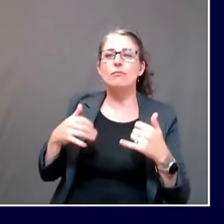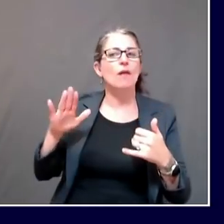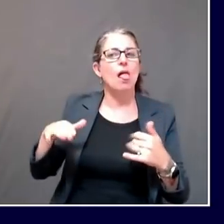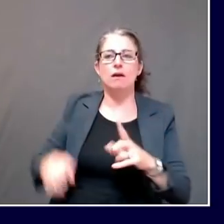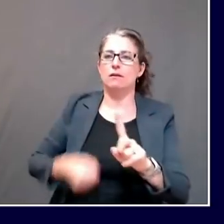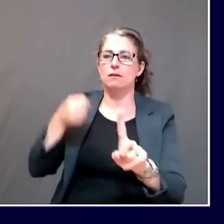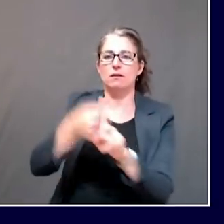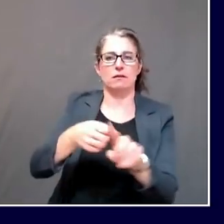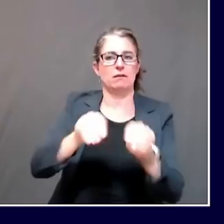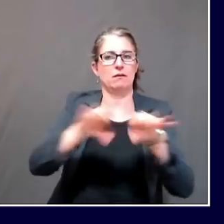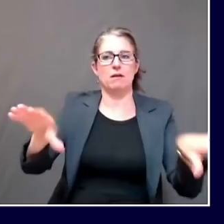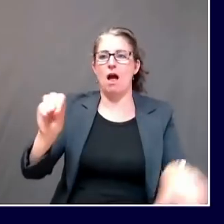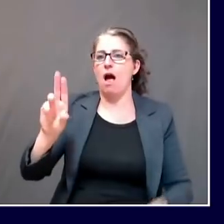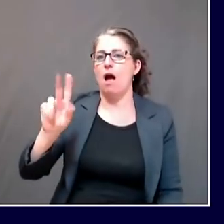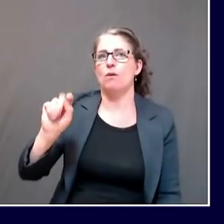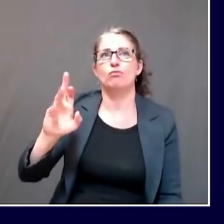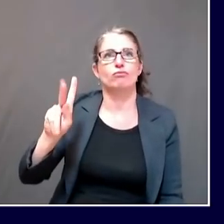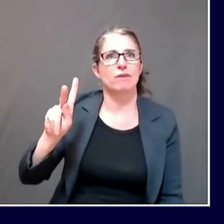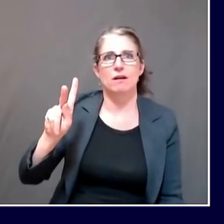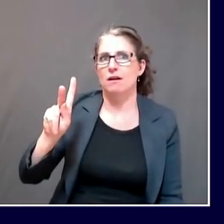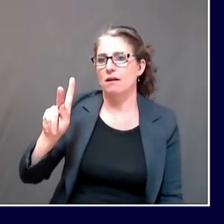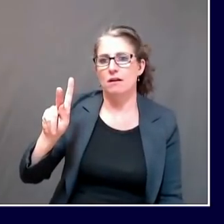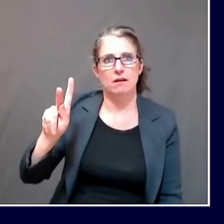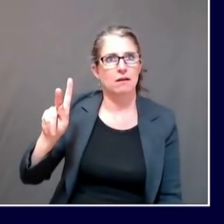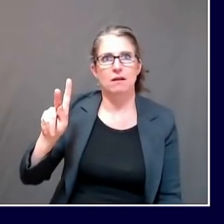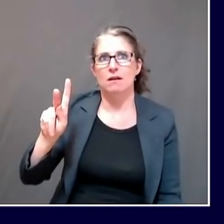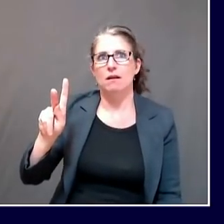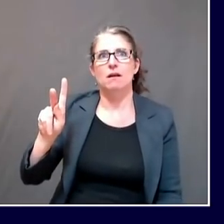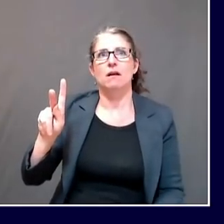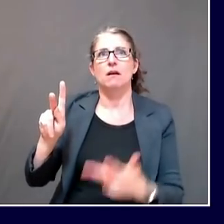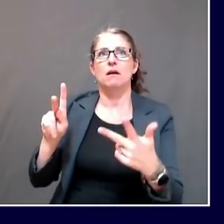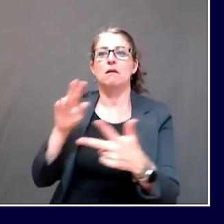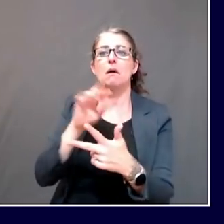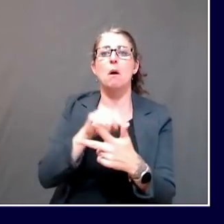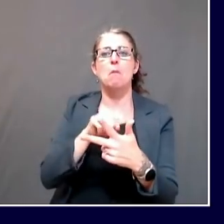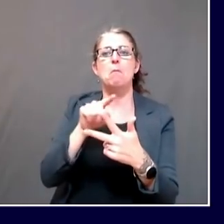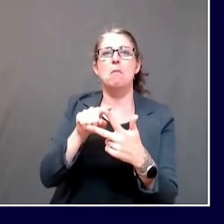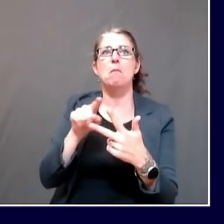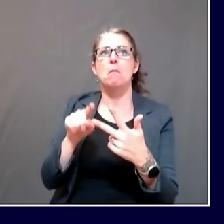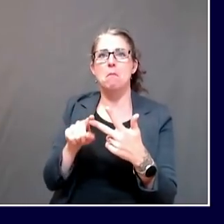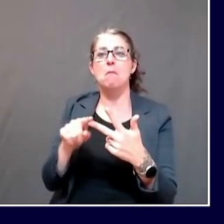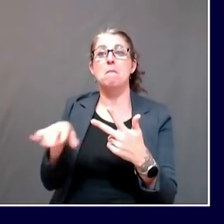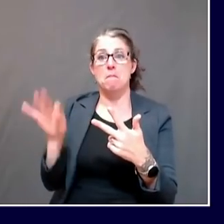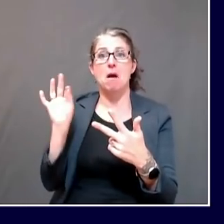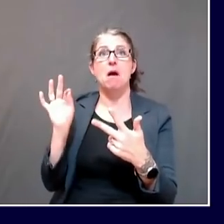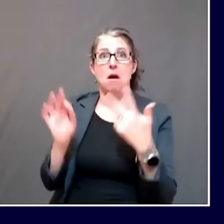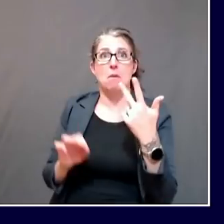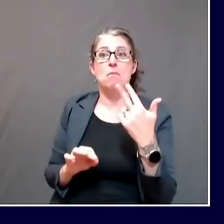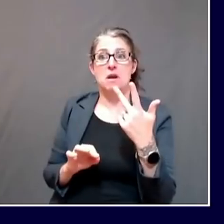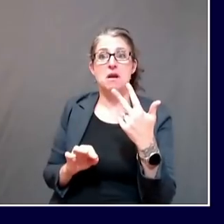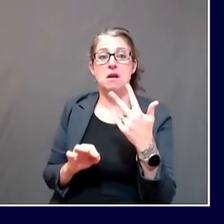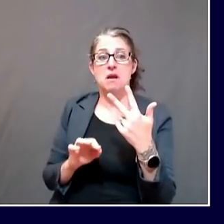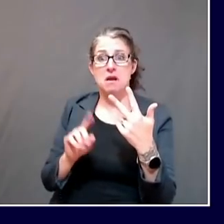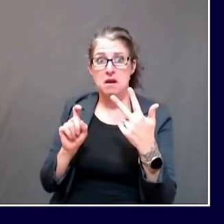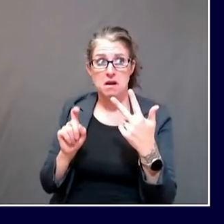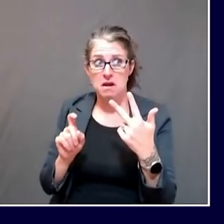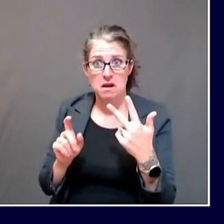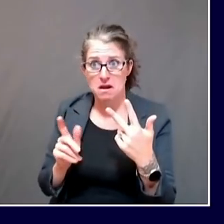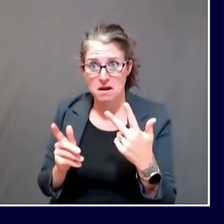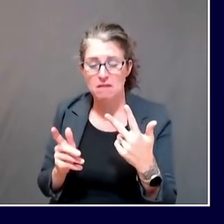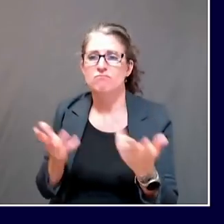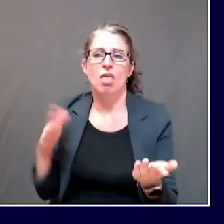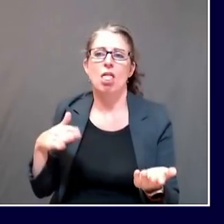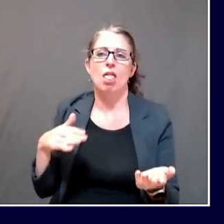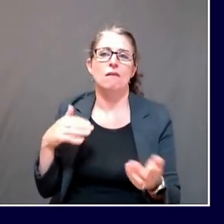what we uncovered as part of our investigation. We have been in touch with those individuals themselves as we would with any positive